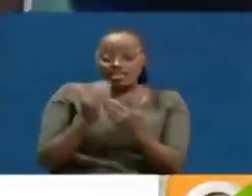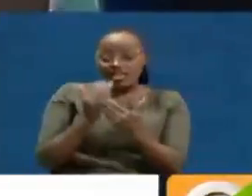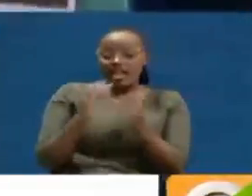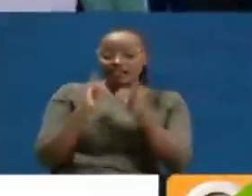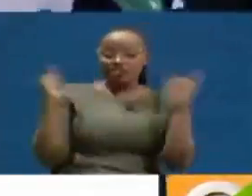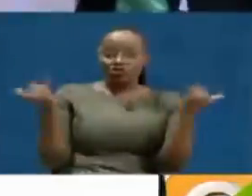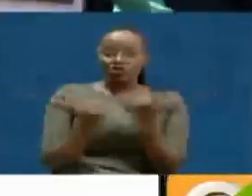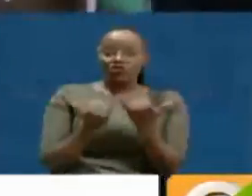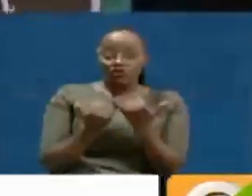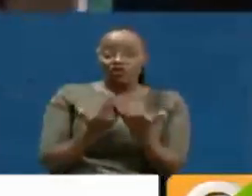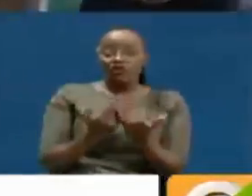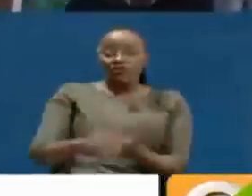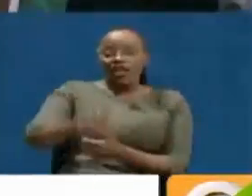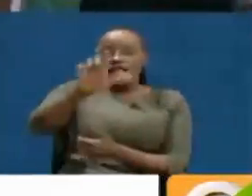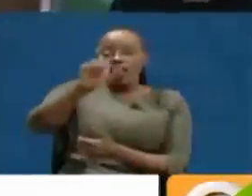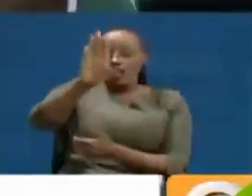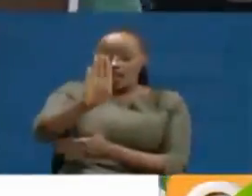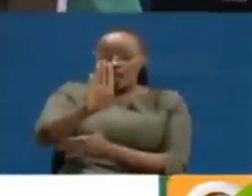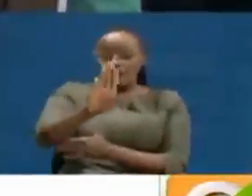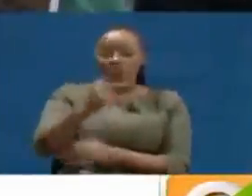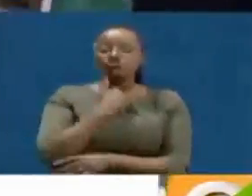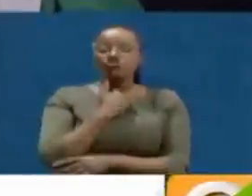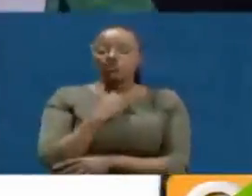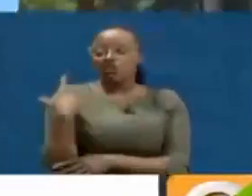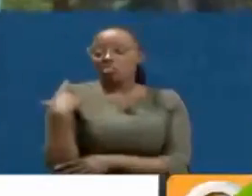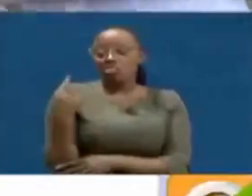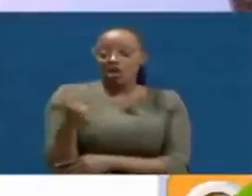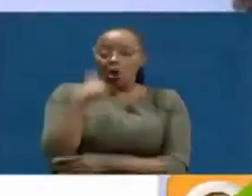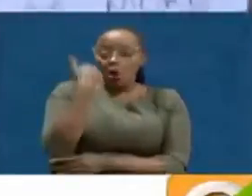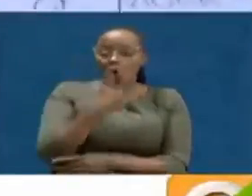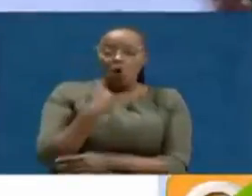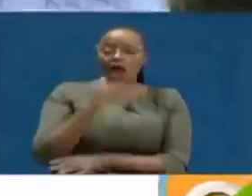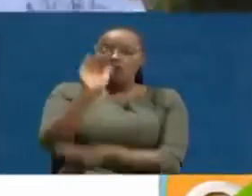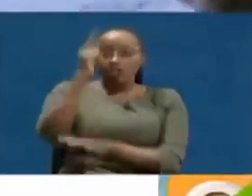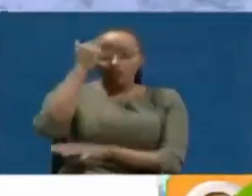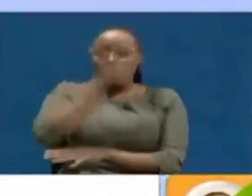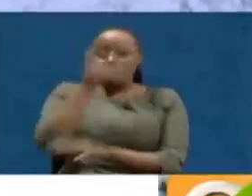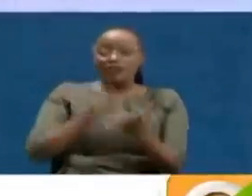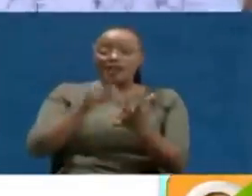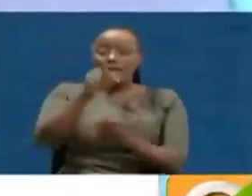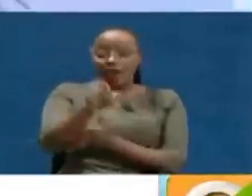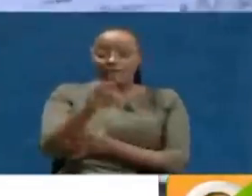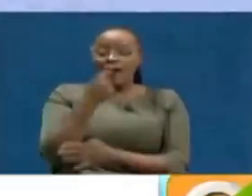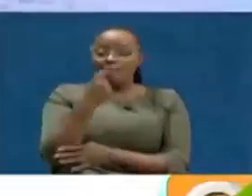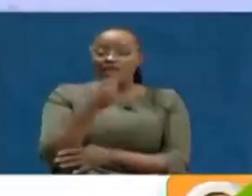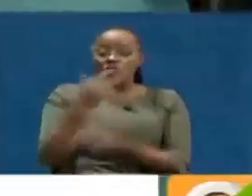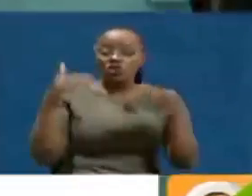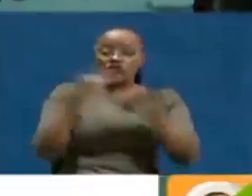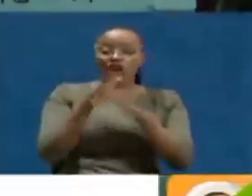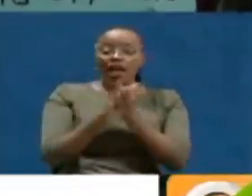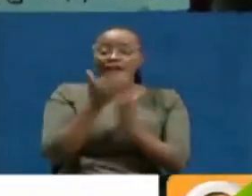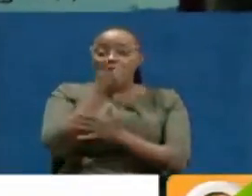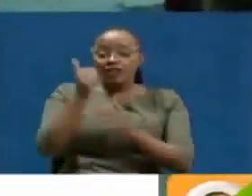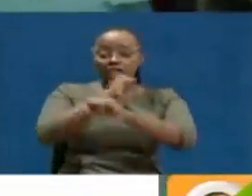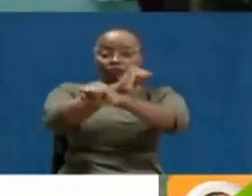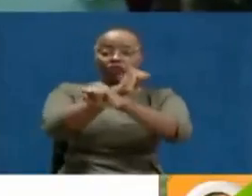Kenya National Union of Medical Laboratory Workers are the latest in line to demand better pay, medical insurance coverage, and better